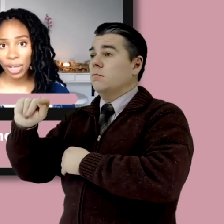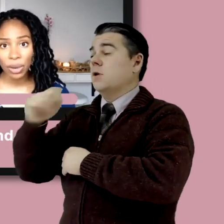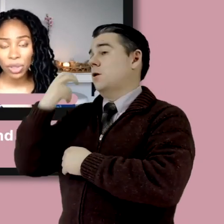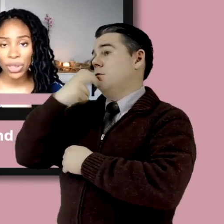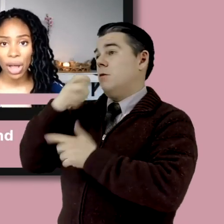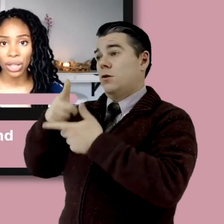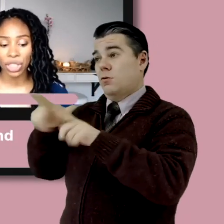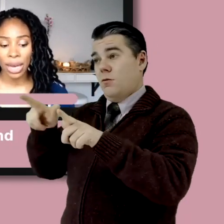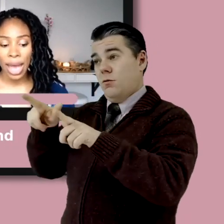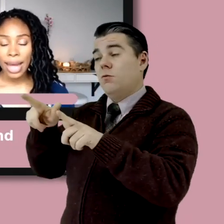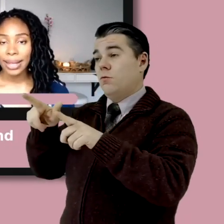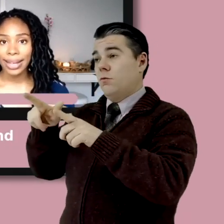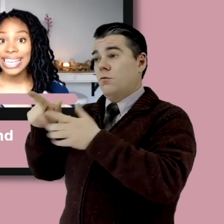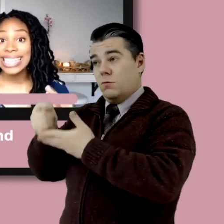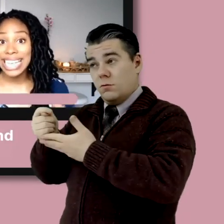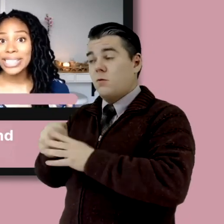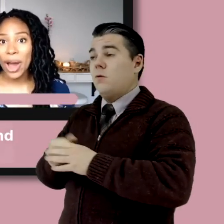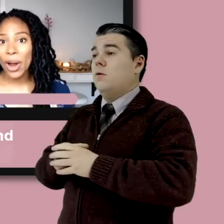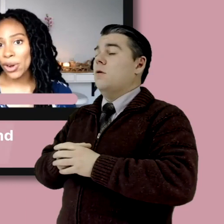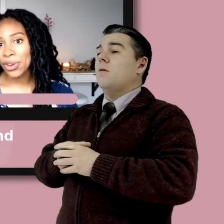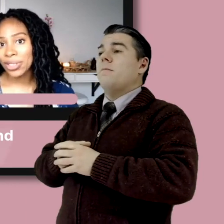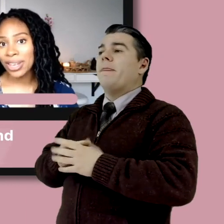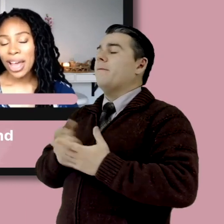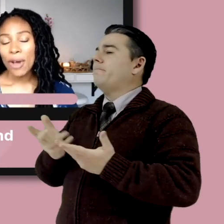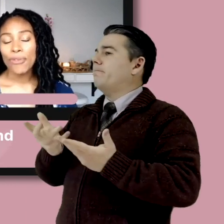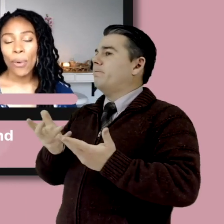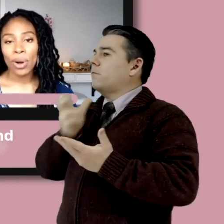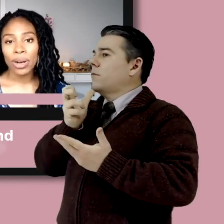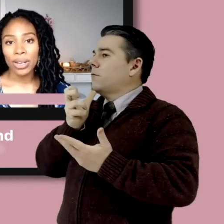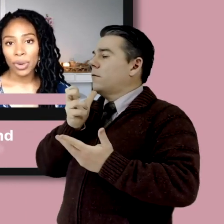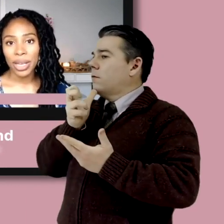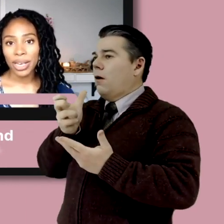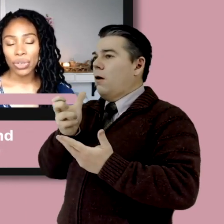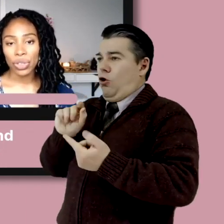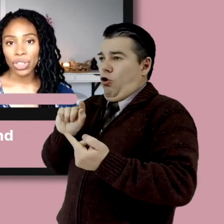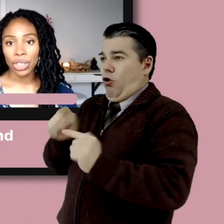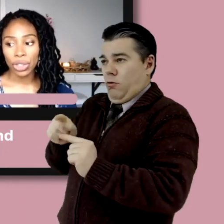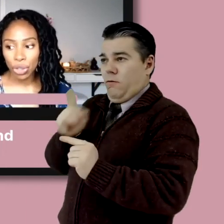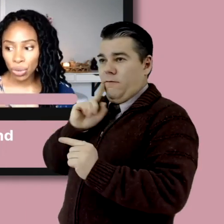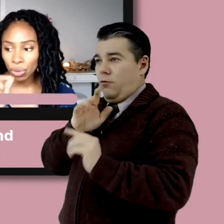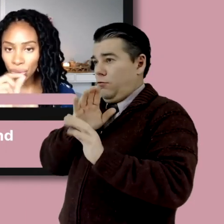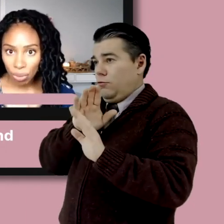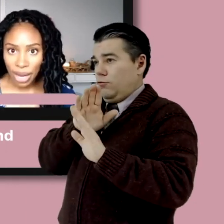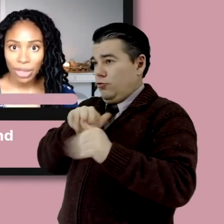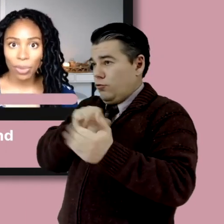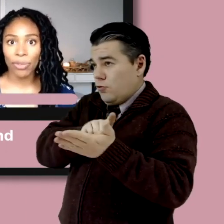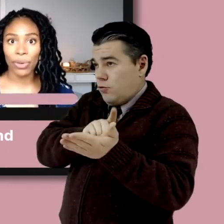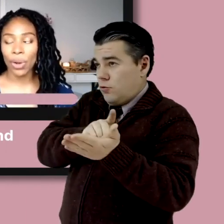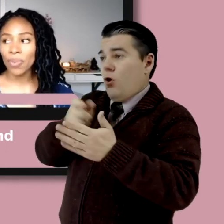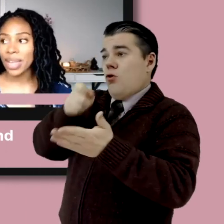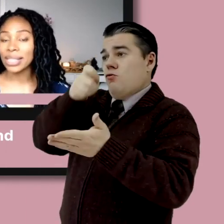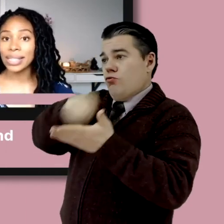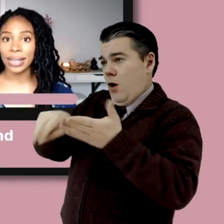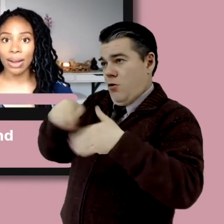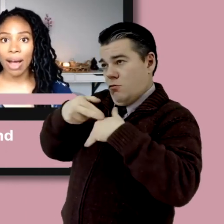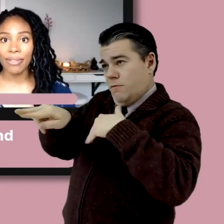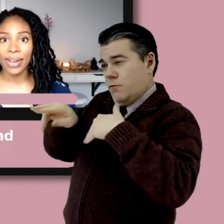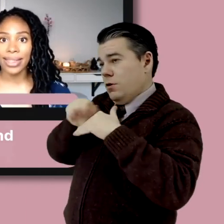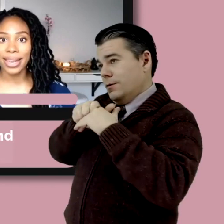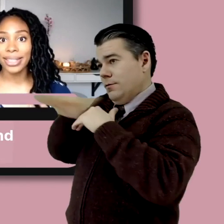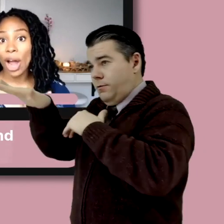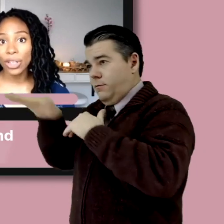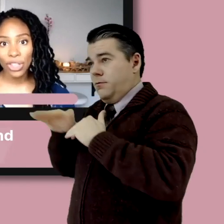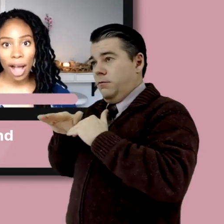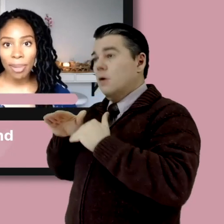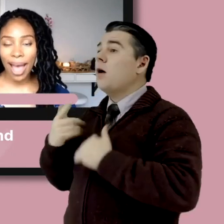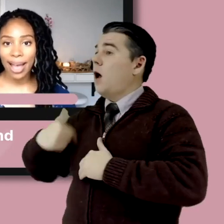speech language pathology. Like it does not hurt for your pediatrician to write the referral and send it off. And